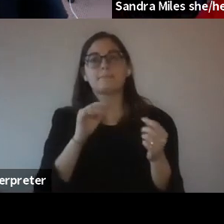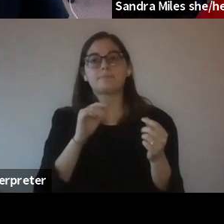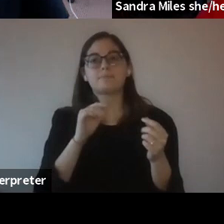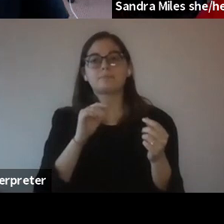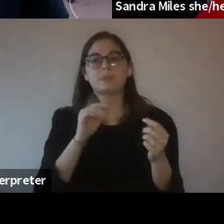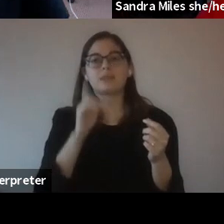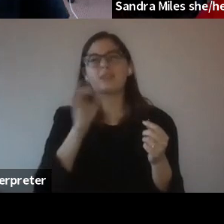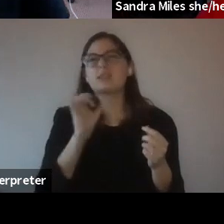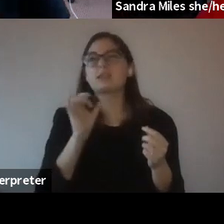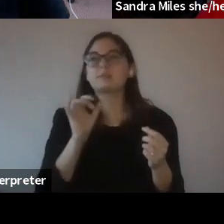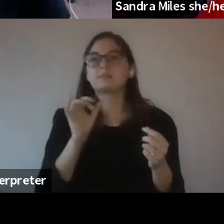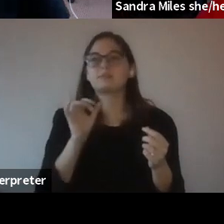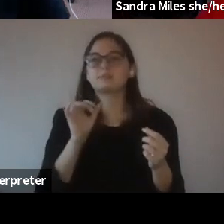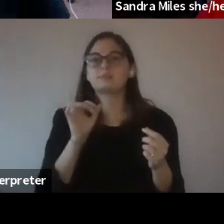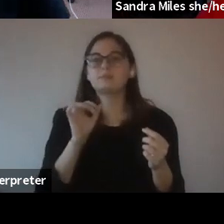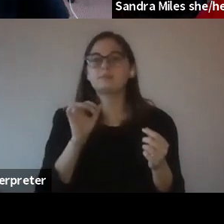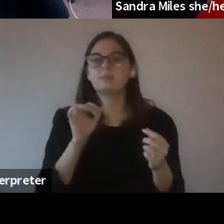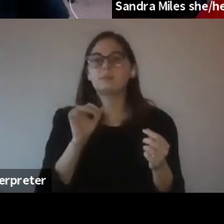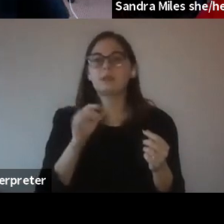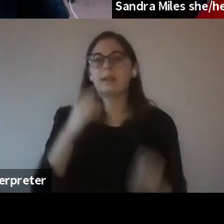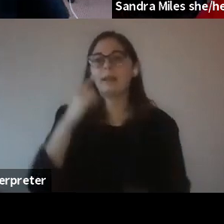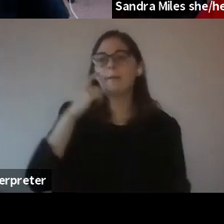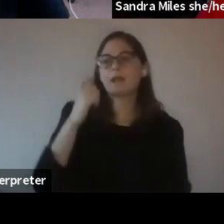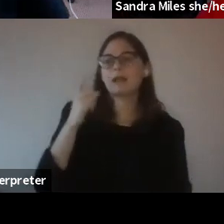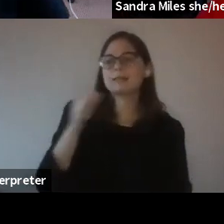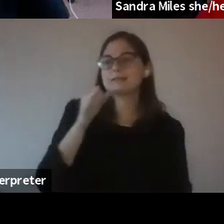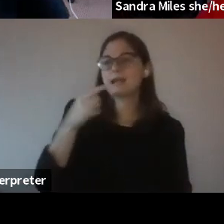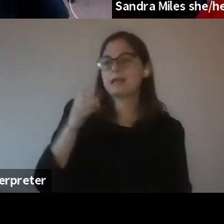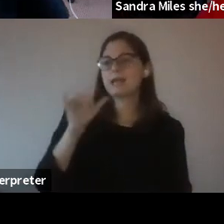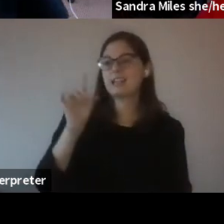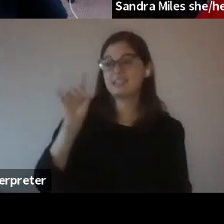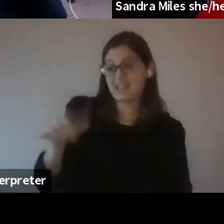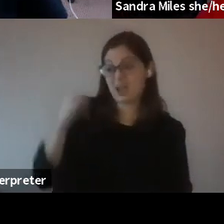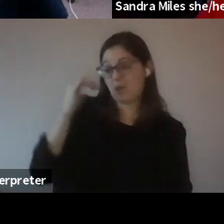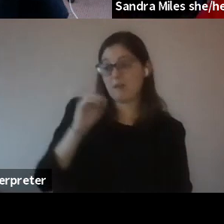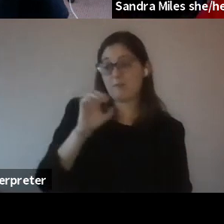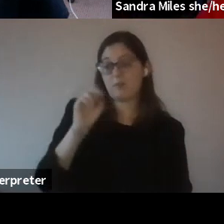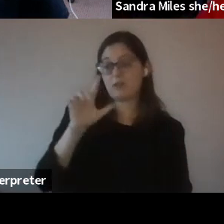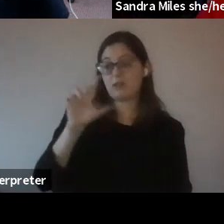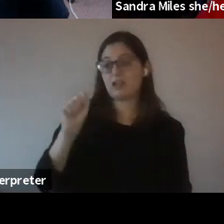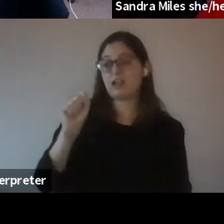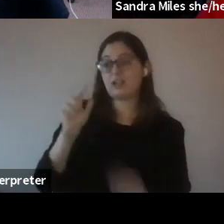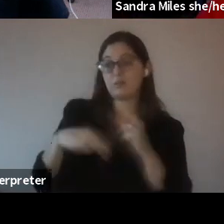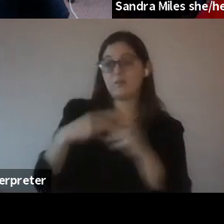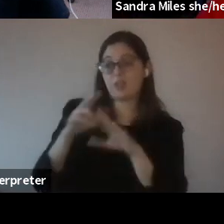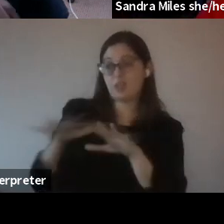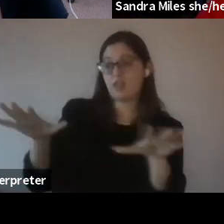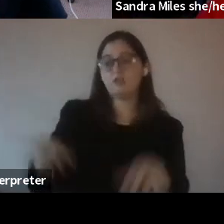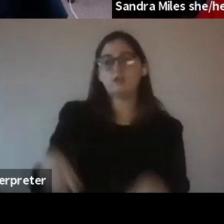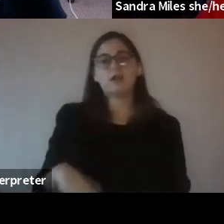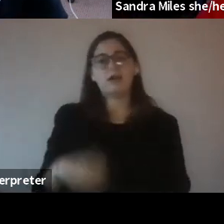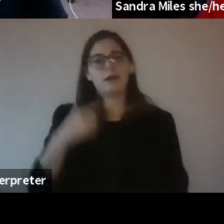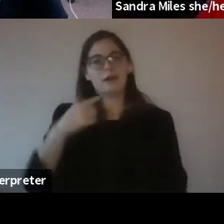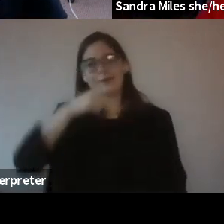I think it was like, because Barry Jenkins isn't gay, is that why Moonlight is so universal? And as a